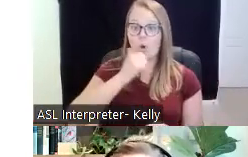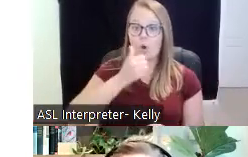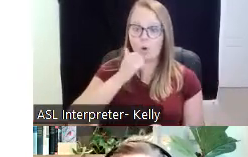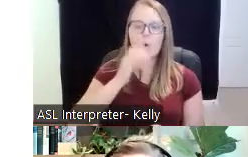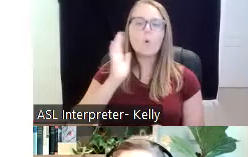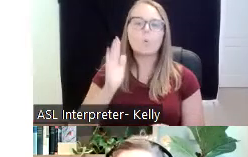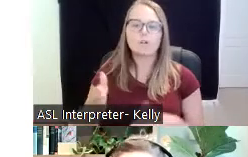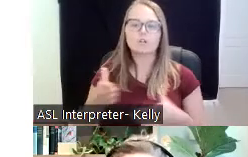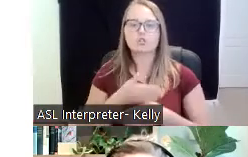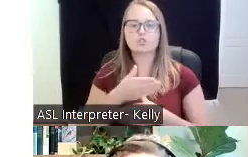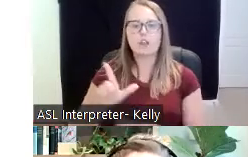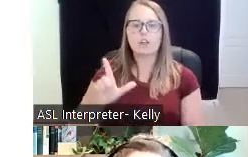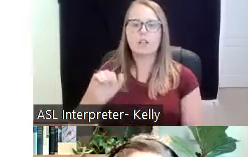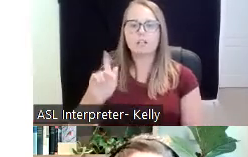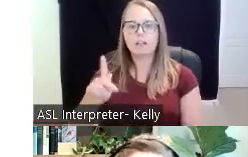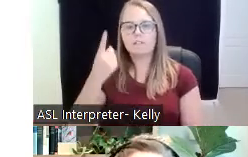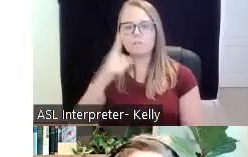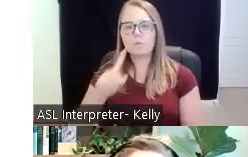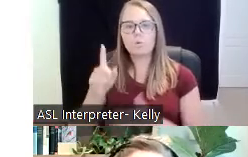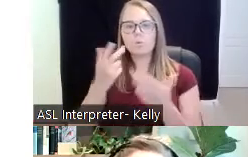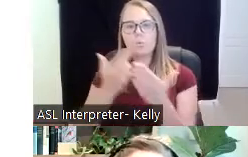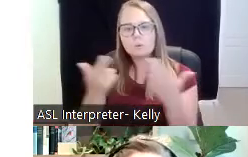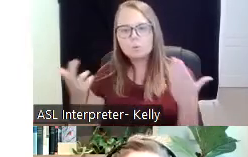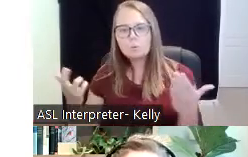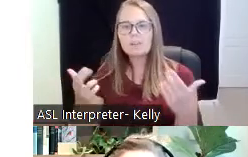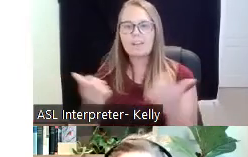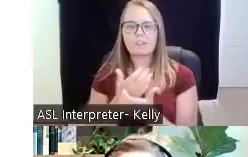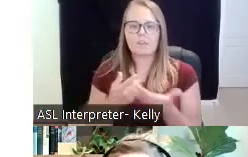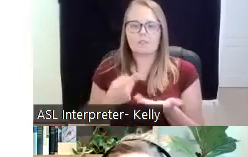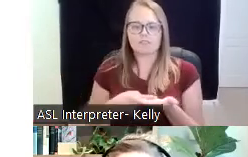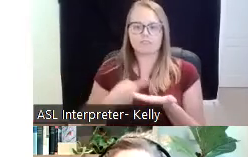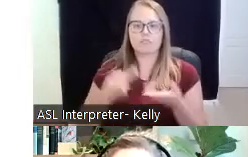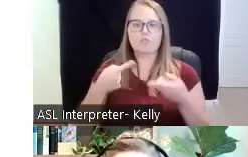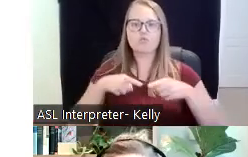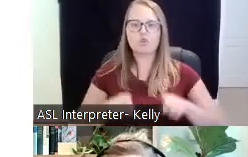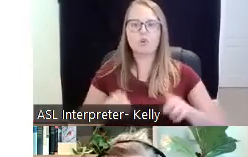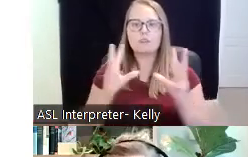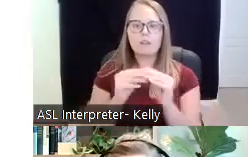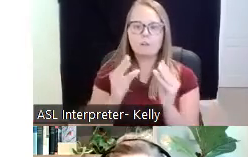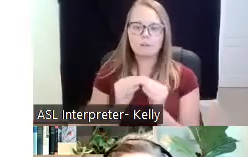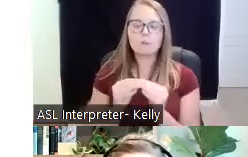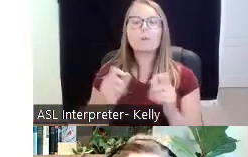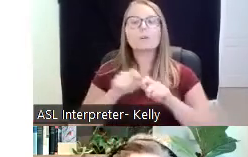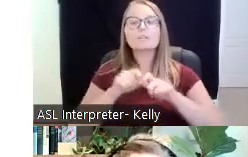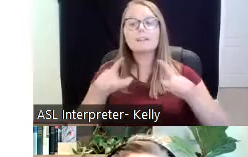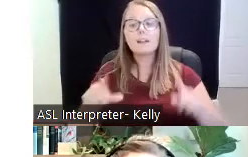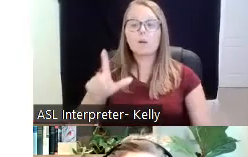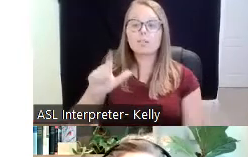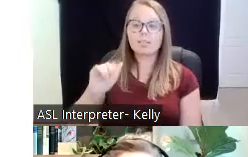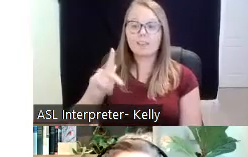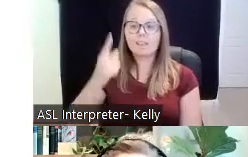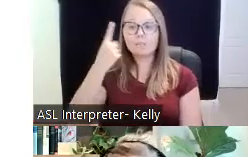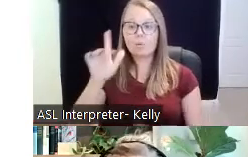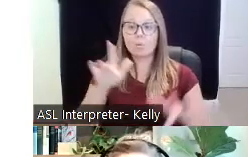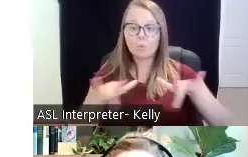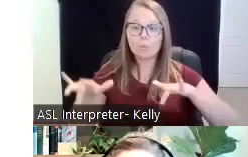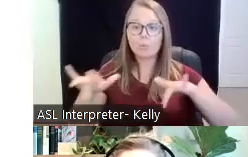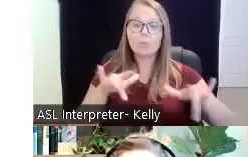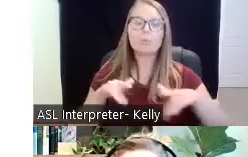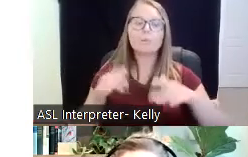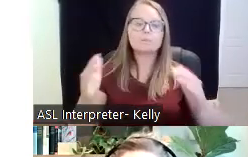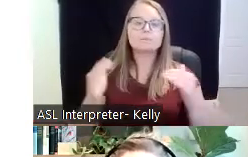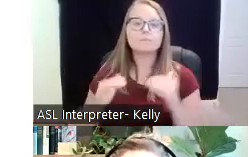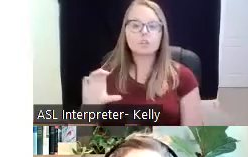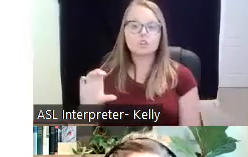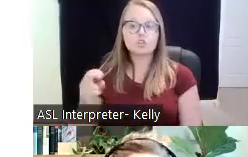sharing a link to resources highlighted during the virtual summit, sharing a link of the recordings, sharing access to the chat, which